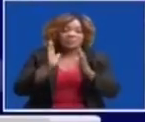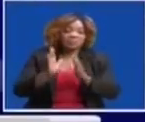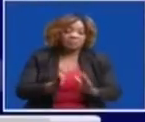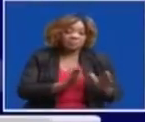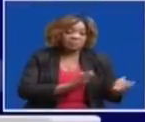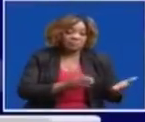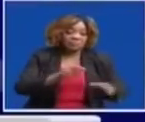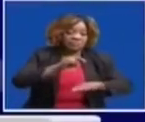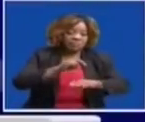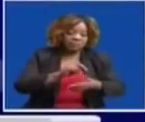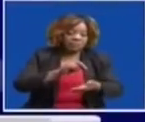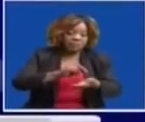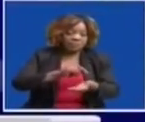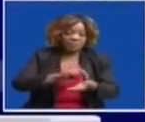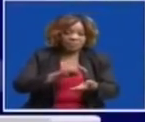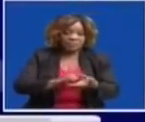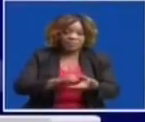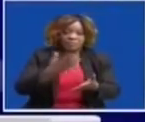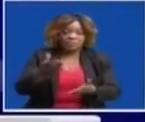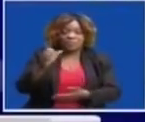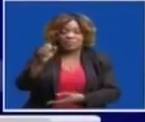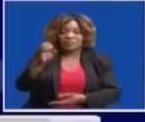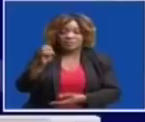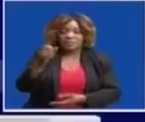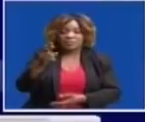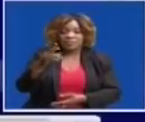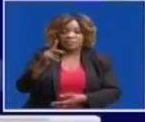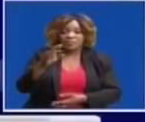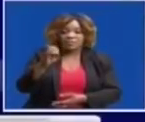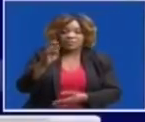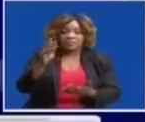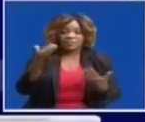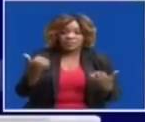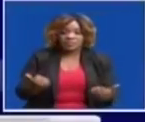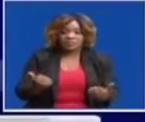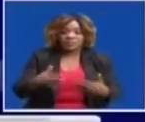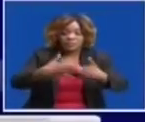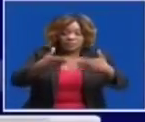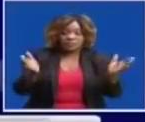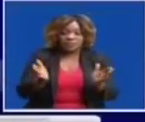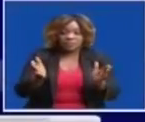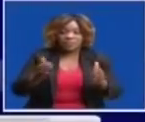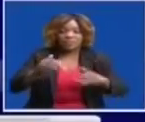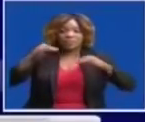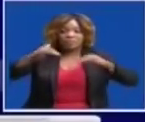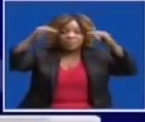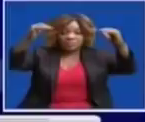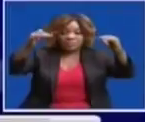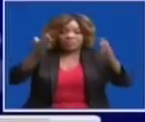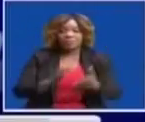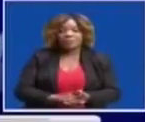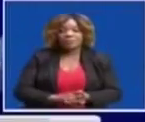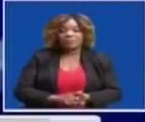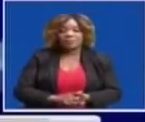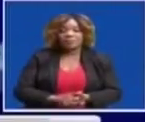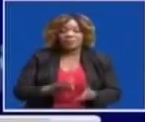Preparations to open a nursing and midwifery school in Sesheke district of Western Province have advanced. General Nursing Council of Zambia Registrar